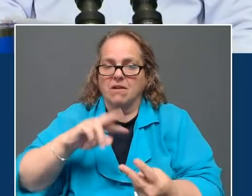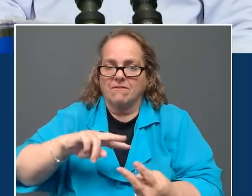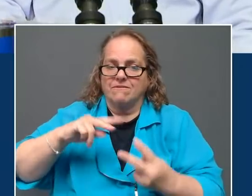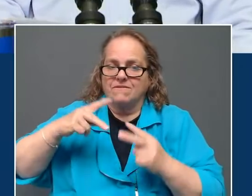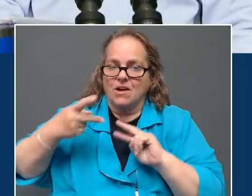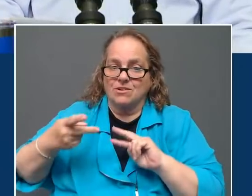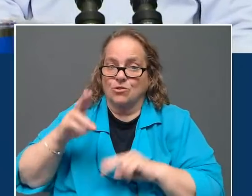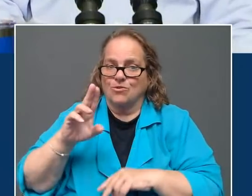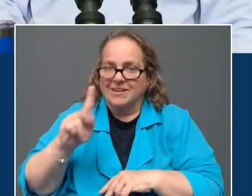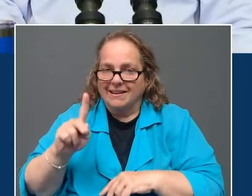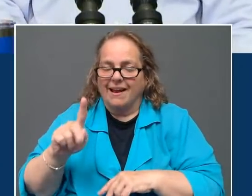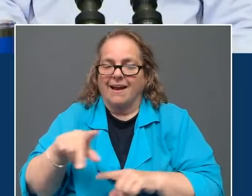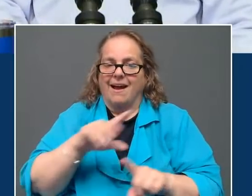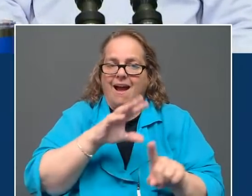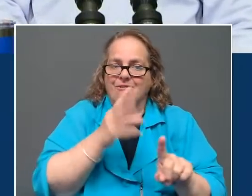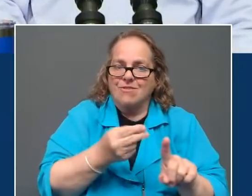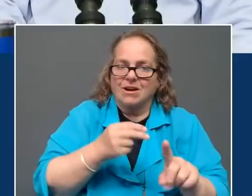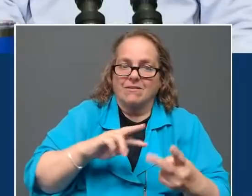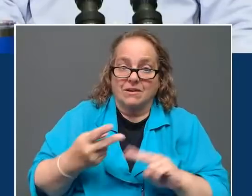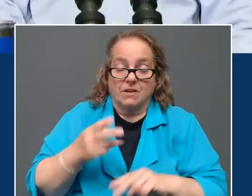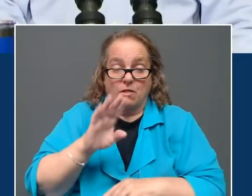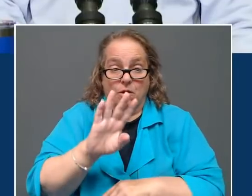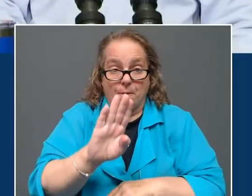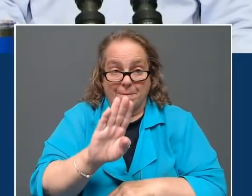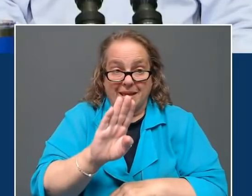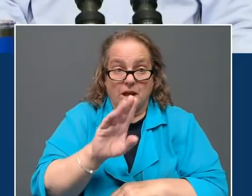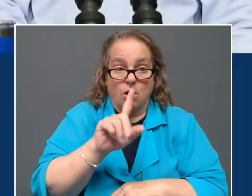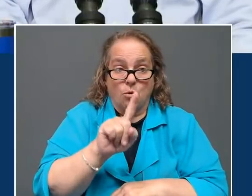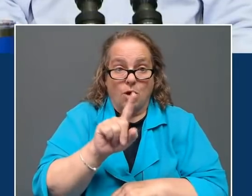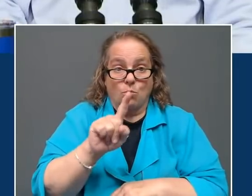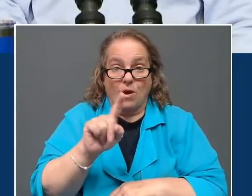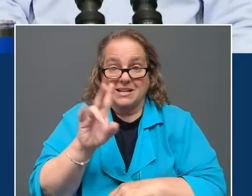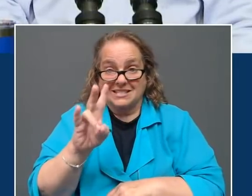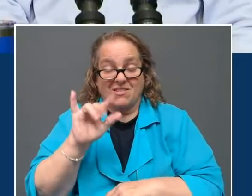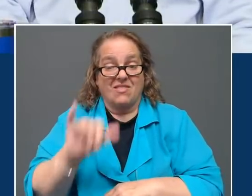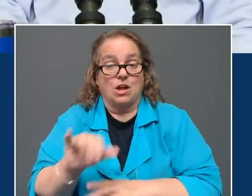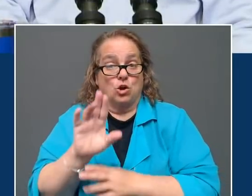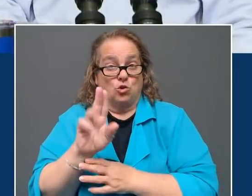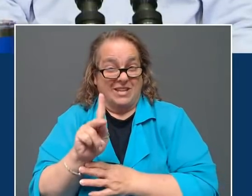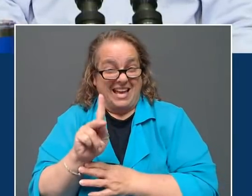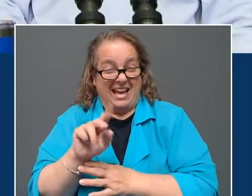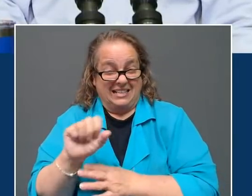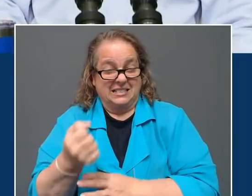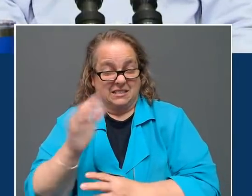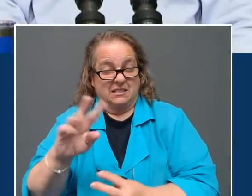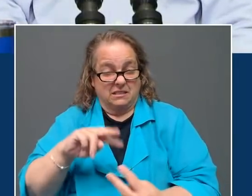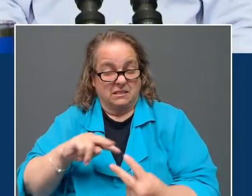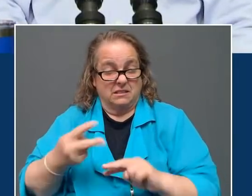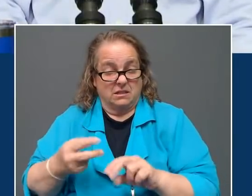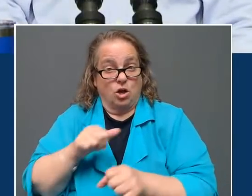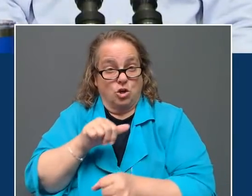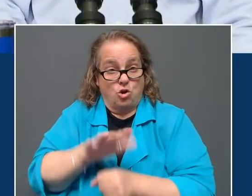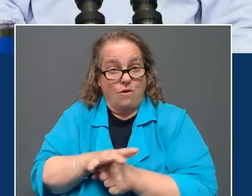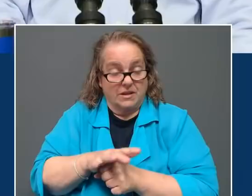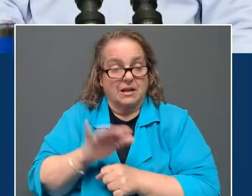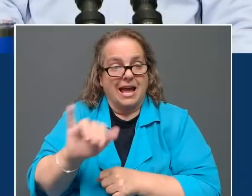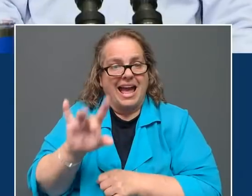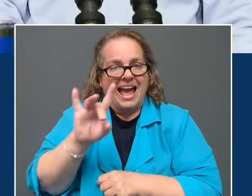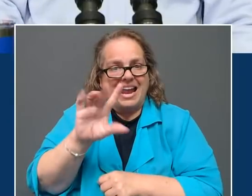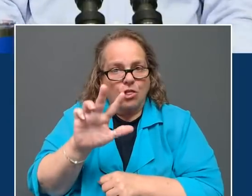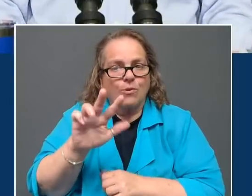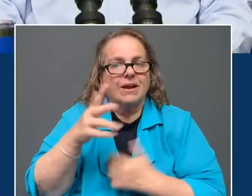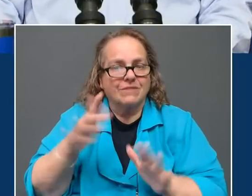look at the B117 variant, which is the United Kingdom variant, 83 identified cases in